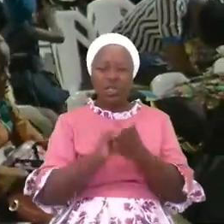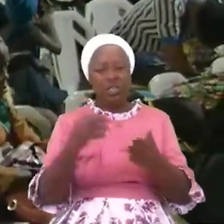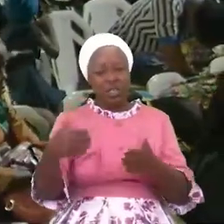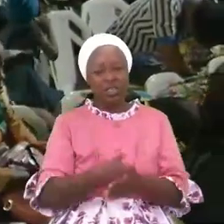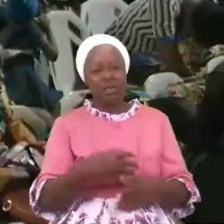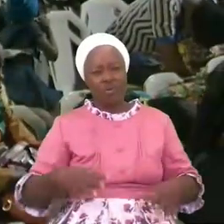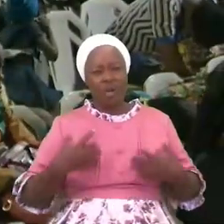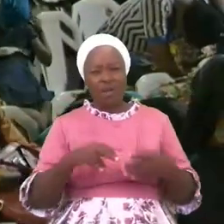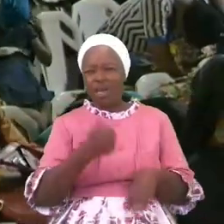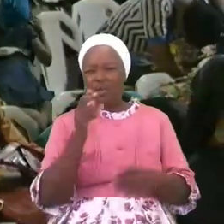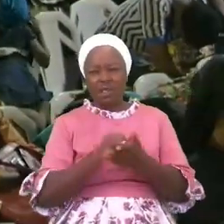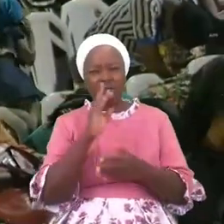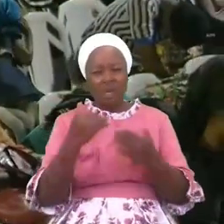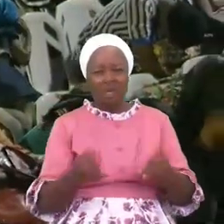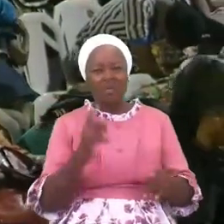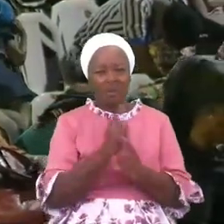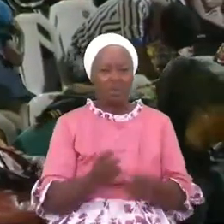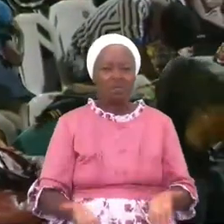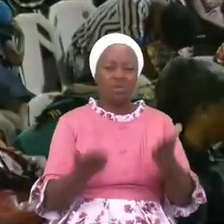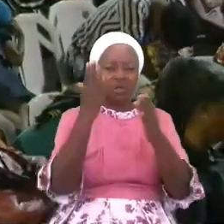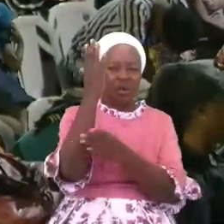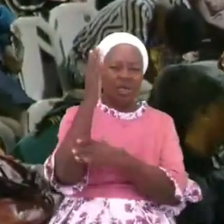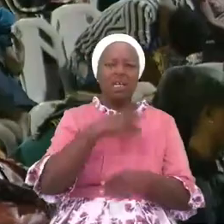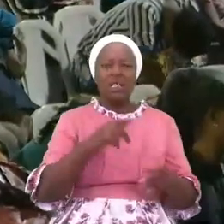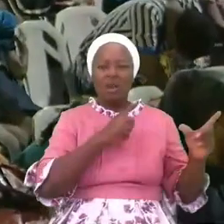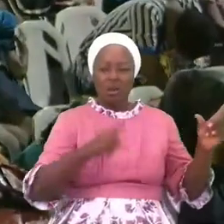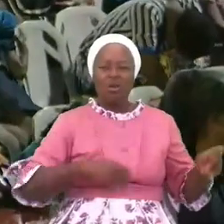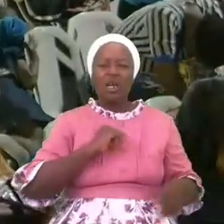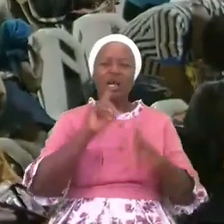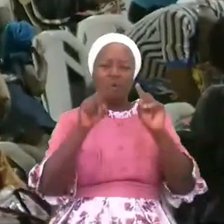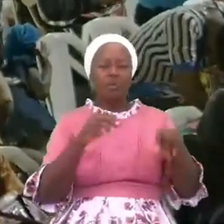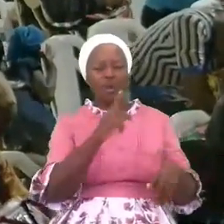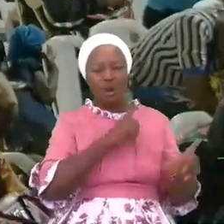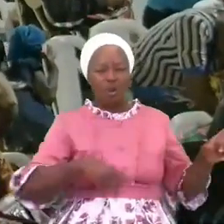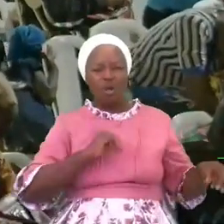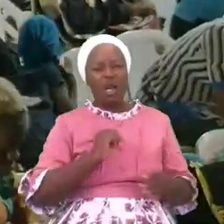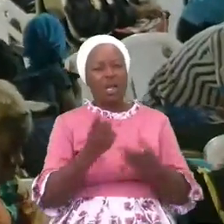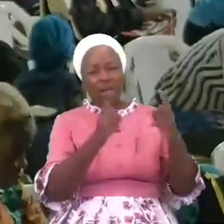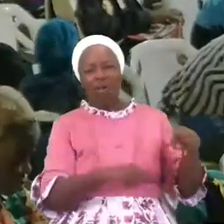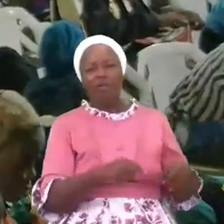come. Lord, I come. Lord, I come. If you are raising up your hand, God bless you there. You're